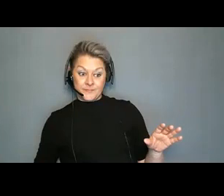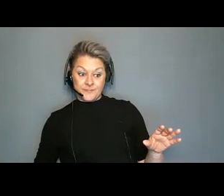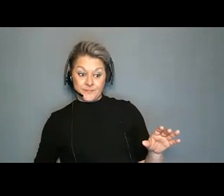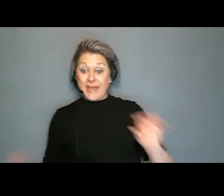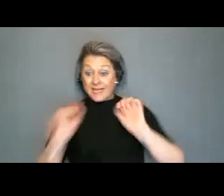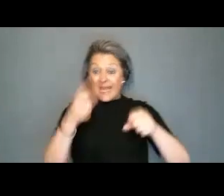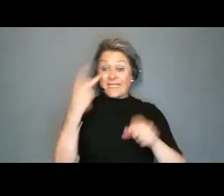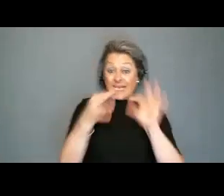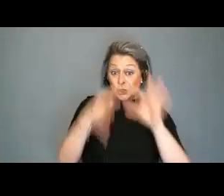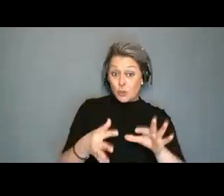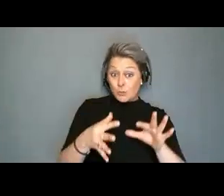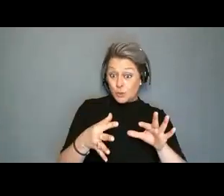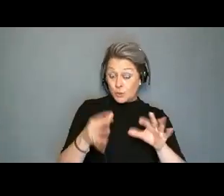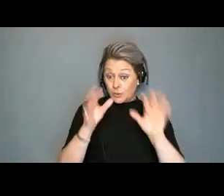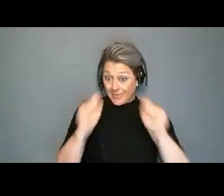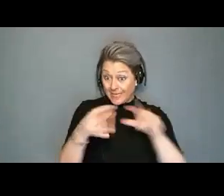everyone?